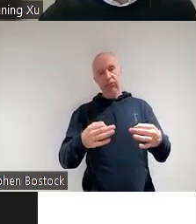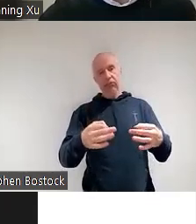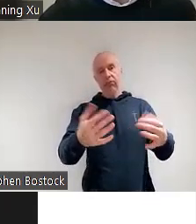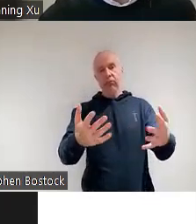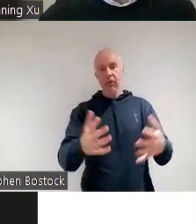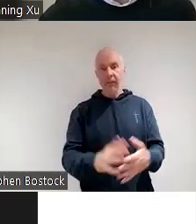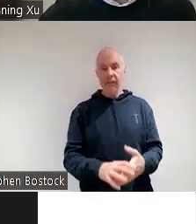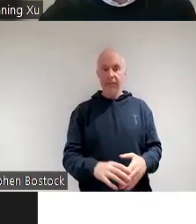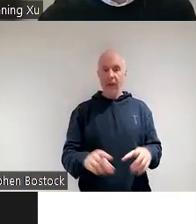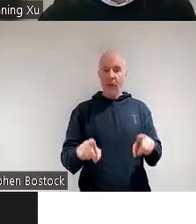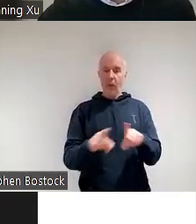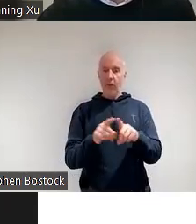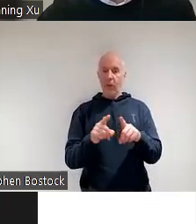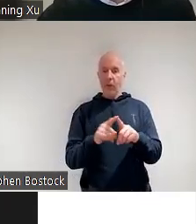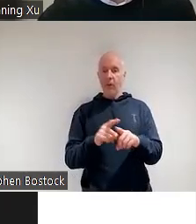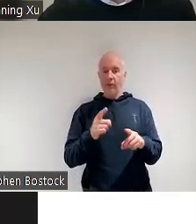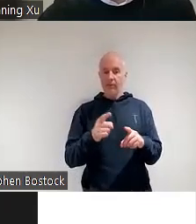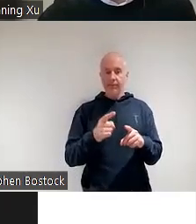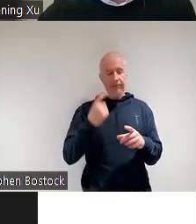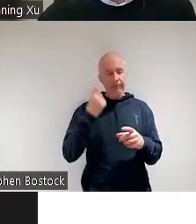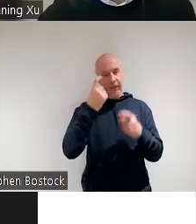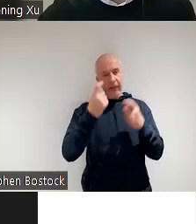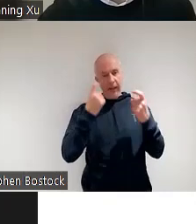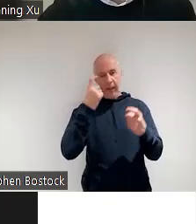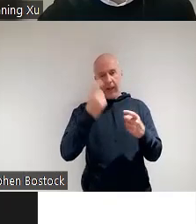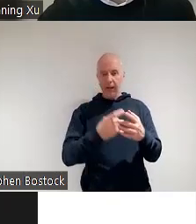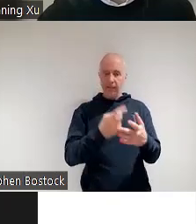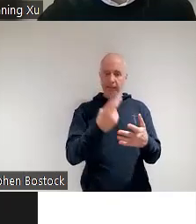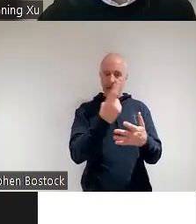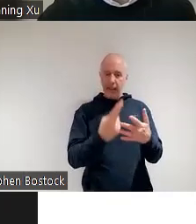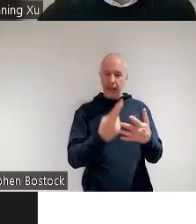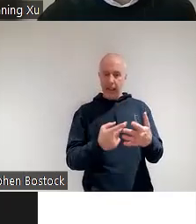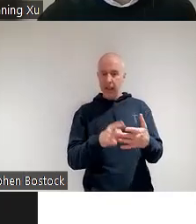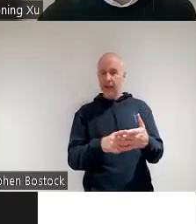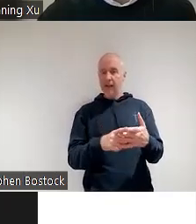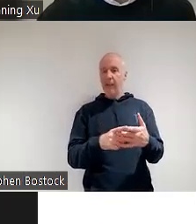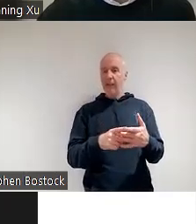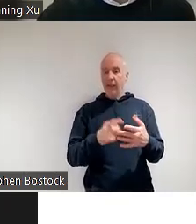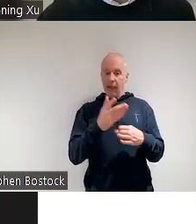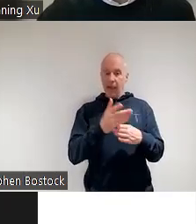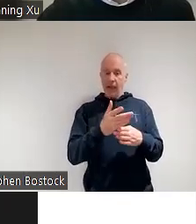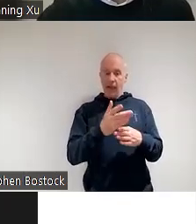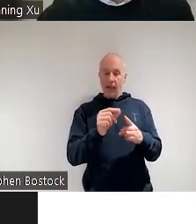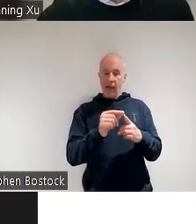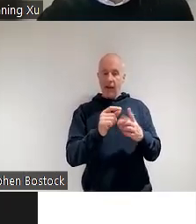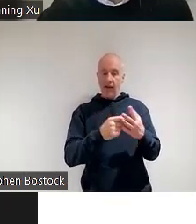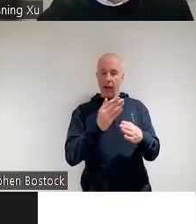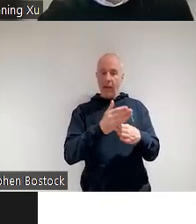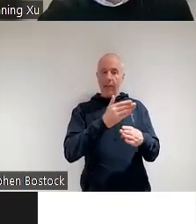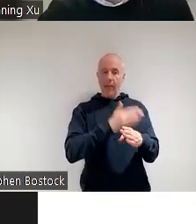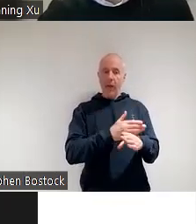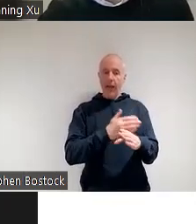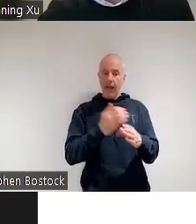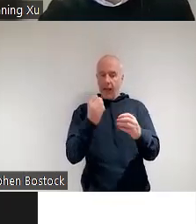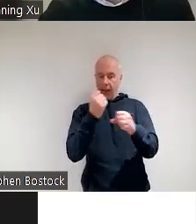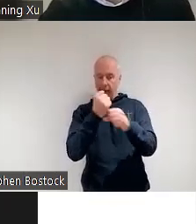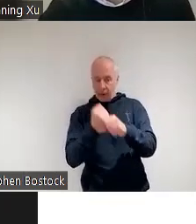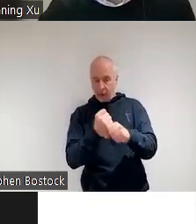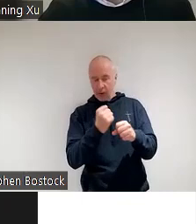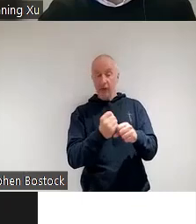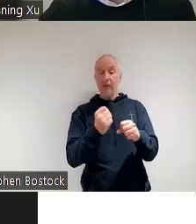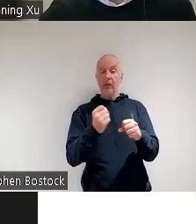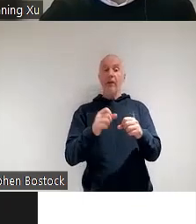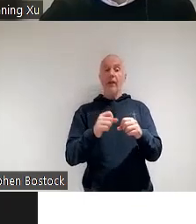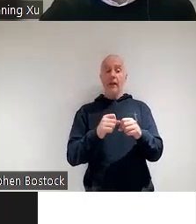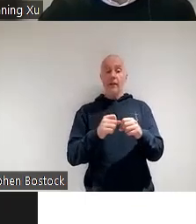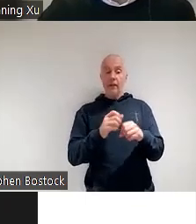de-risk your design, normally the company will start to do some pre-productions. They gradually increase the